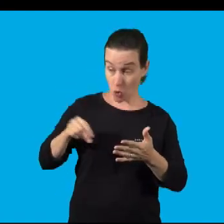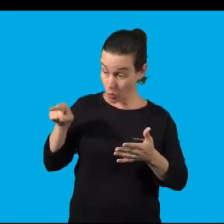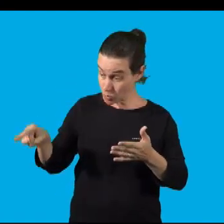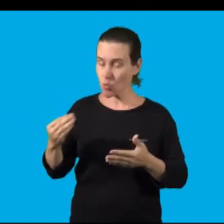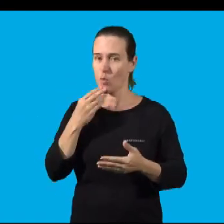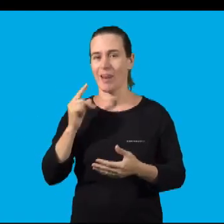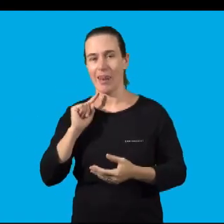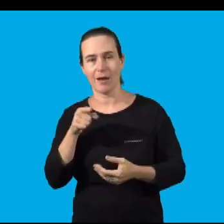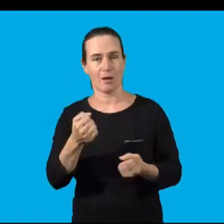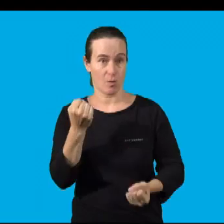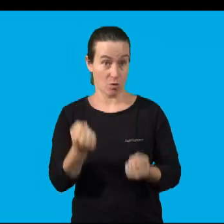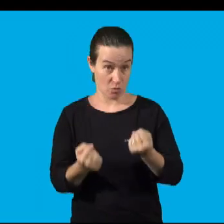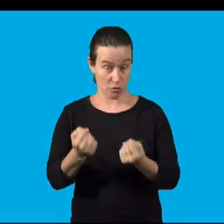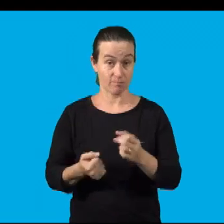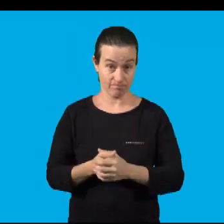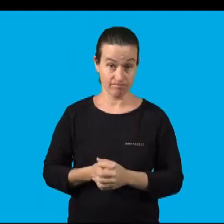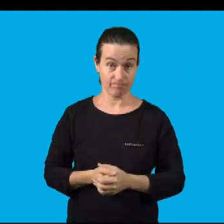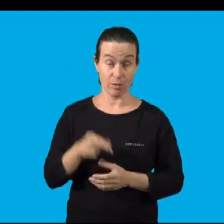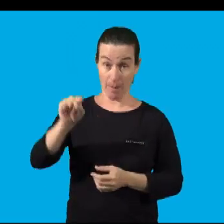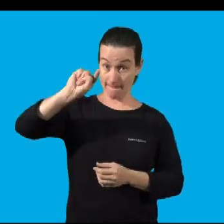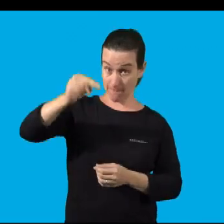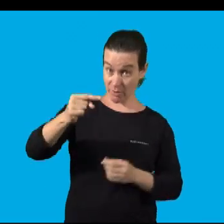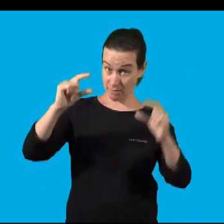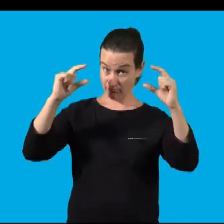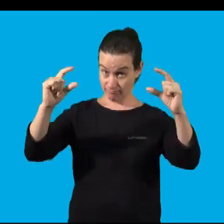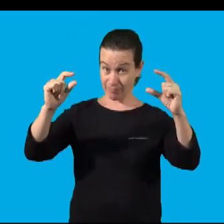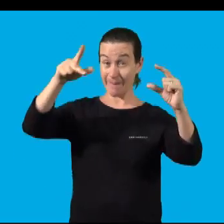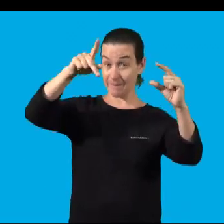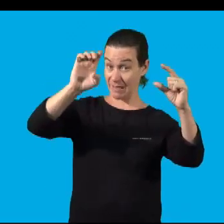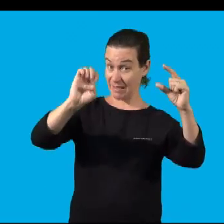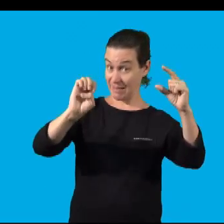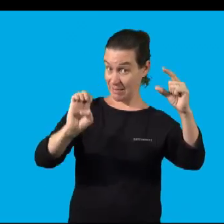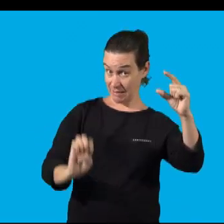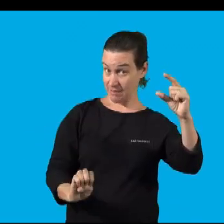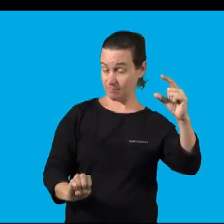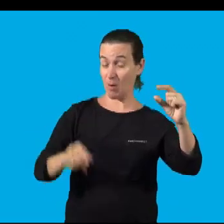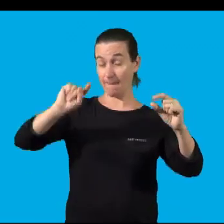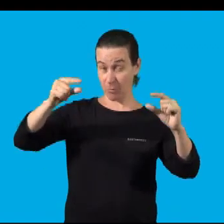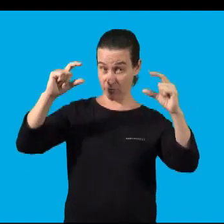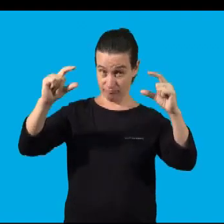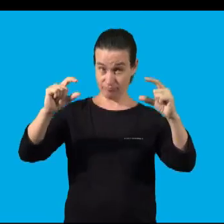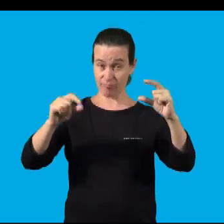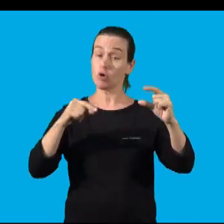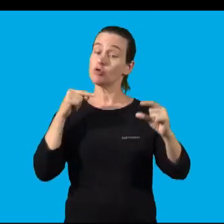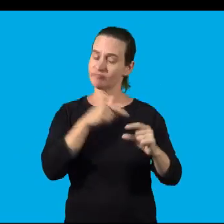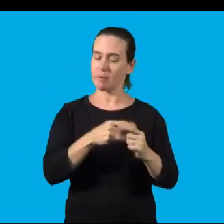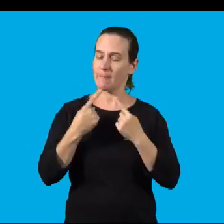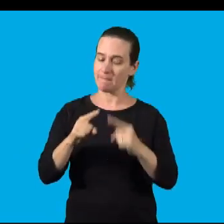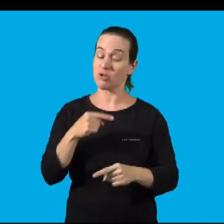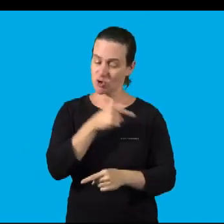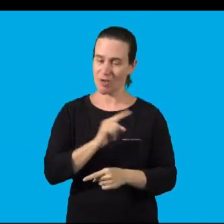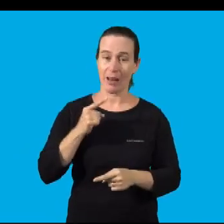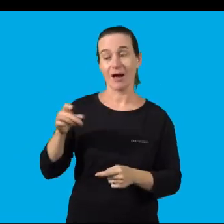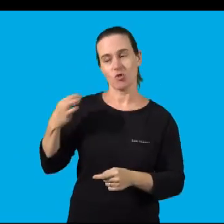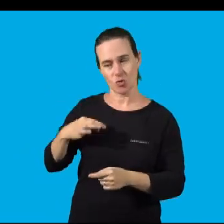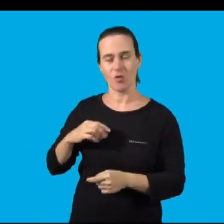girls have been lying to the court. So this is the point. We're using the PEE method again. She admits that